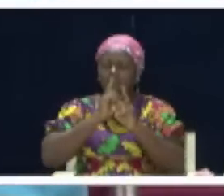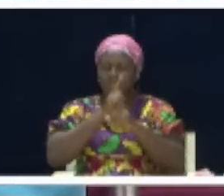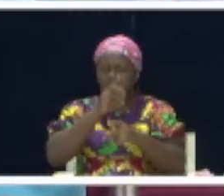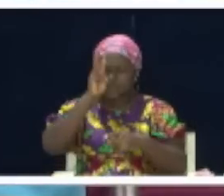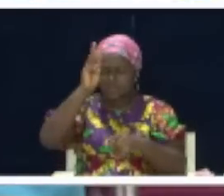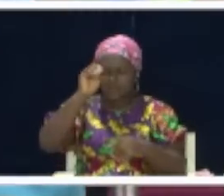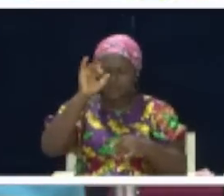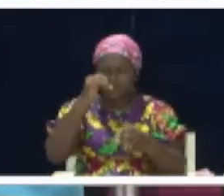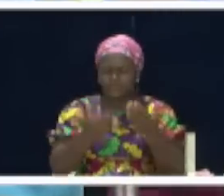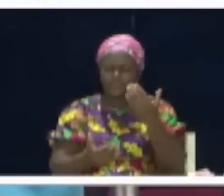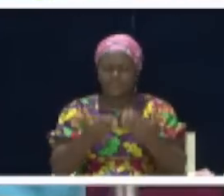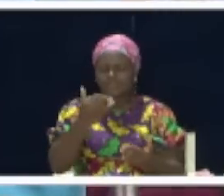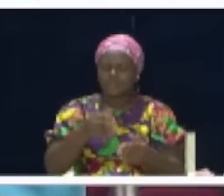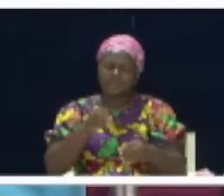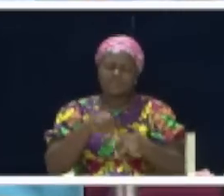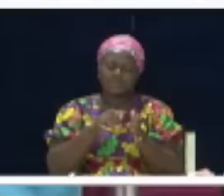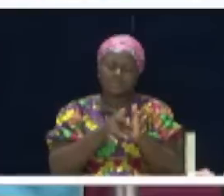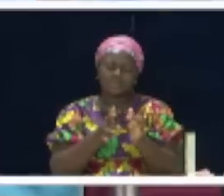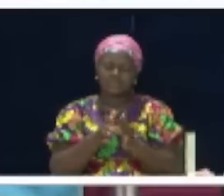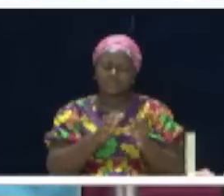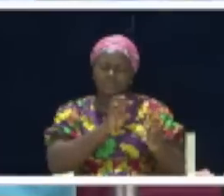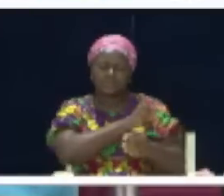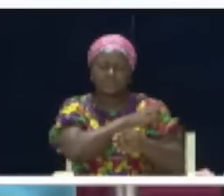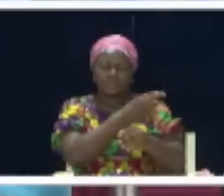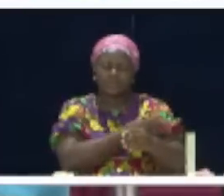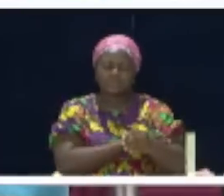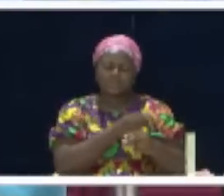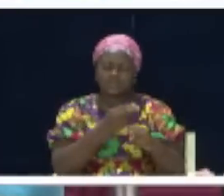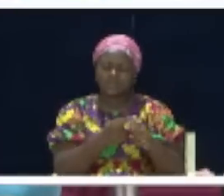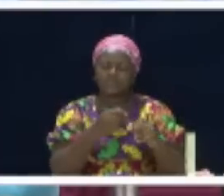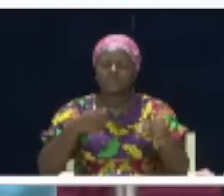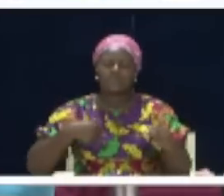In Jesus' mighty name, we have prayed.